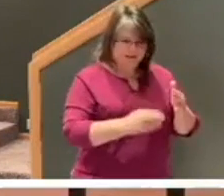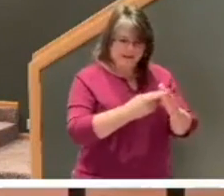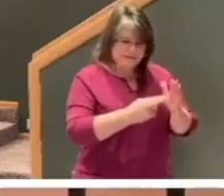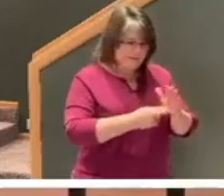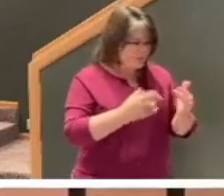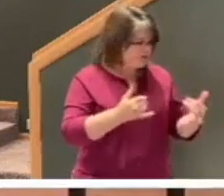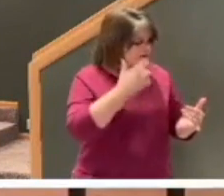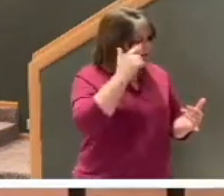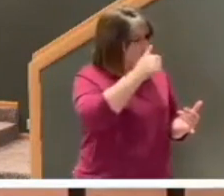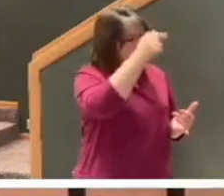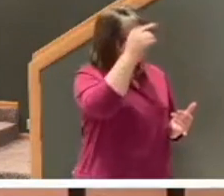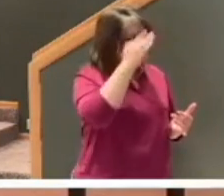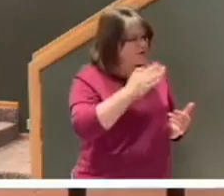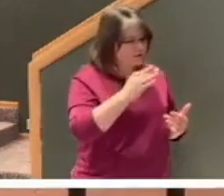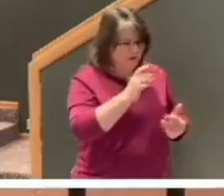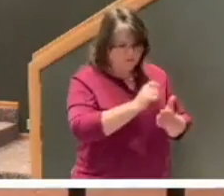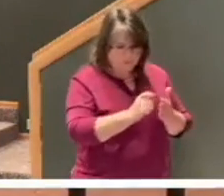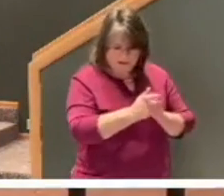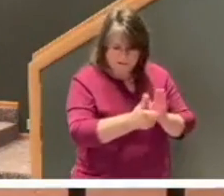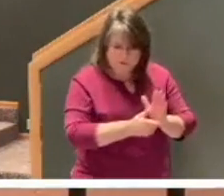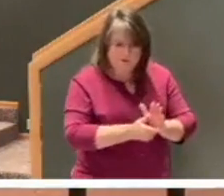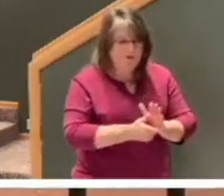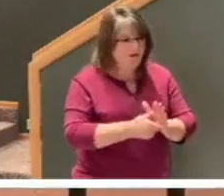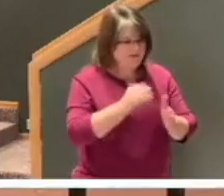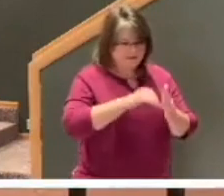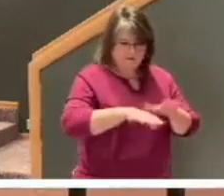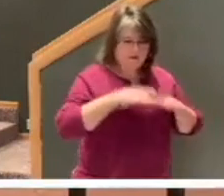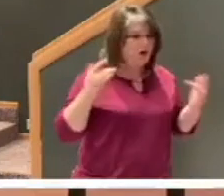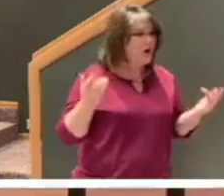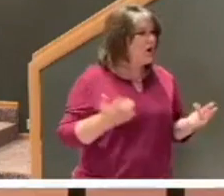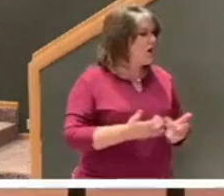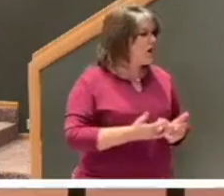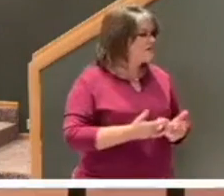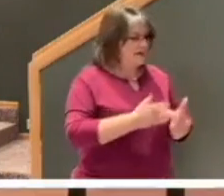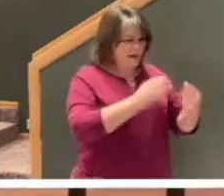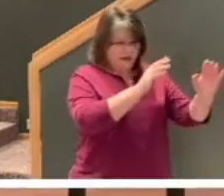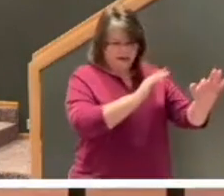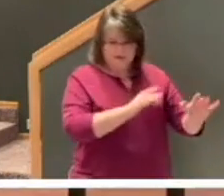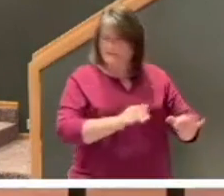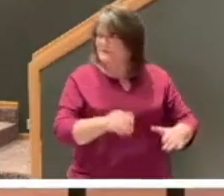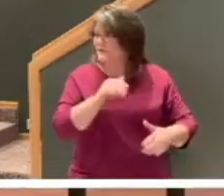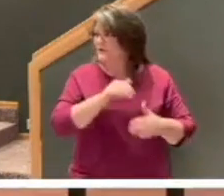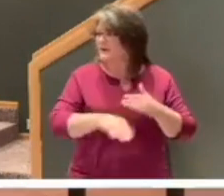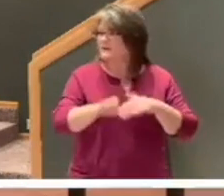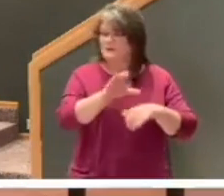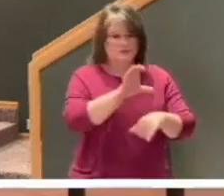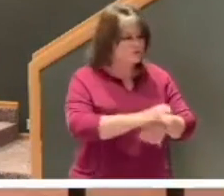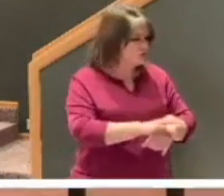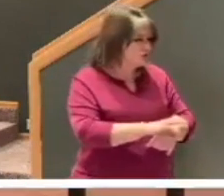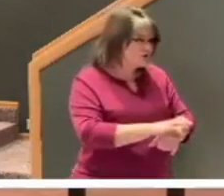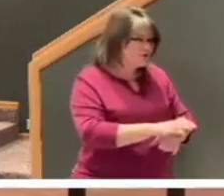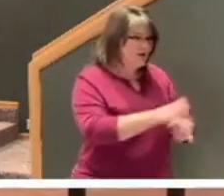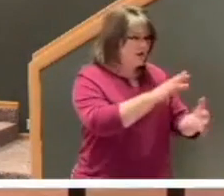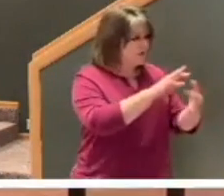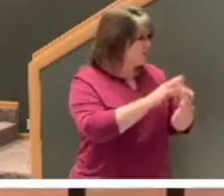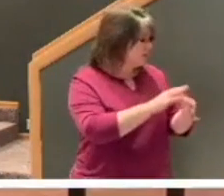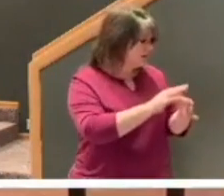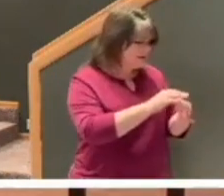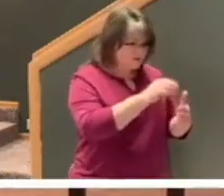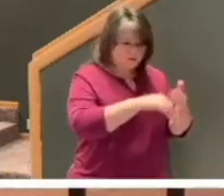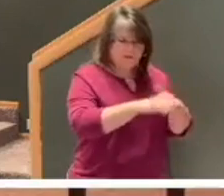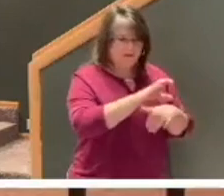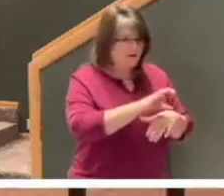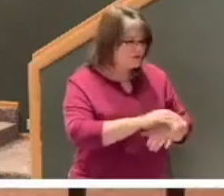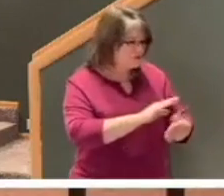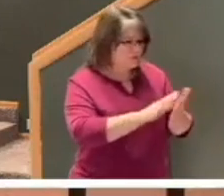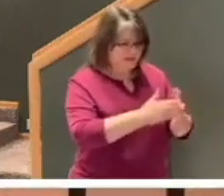because God's writing their laws in their hearts, and it's flowing into the church, man. The relationships in the church have